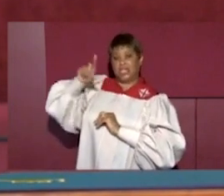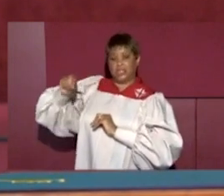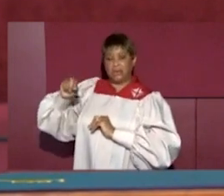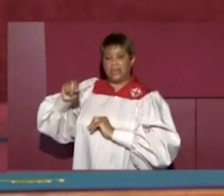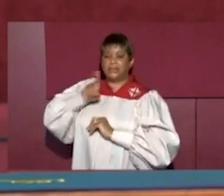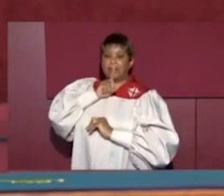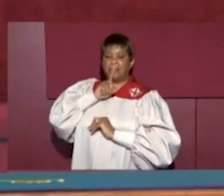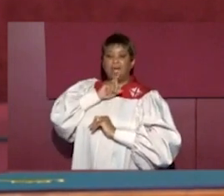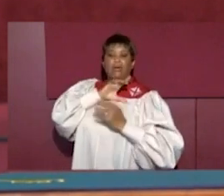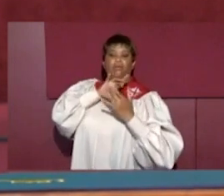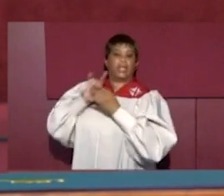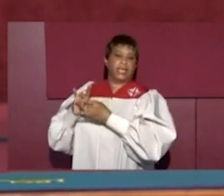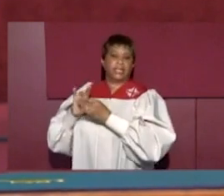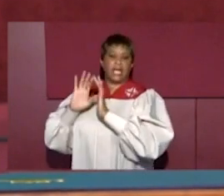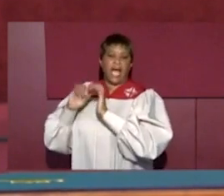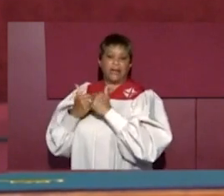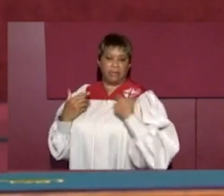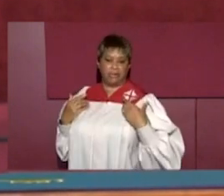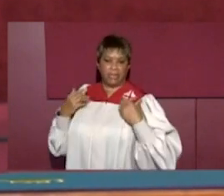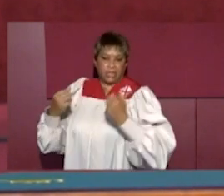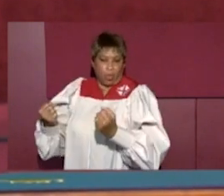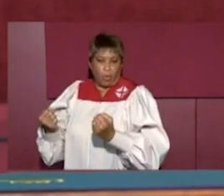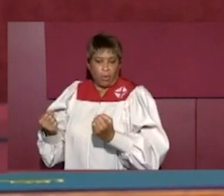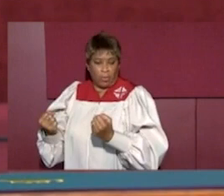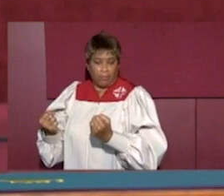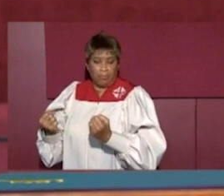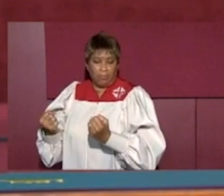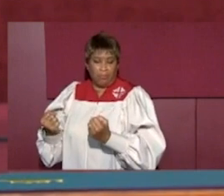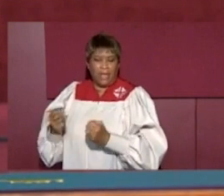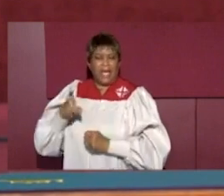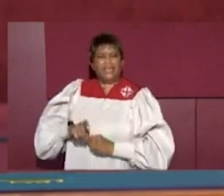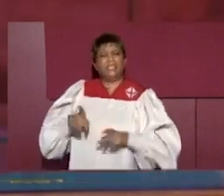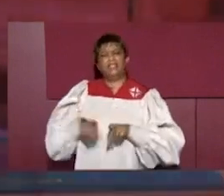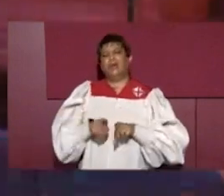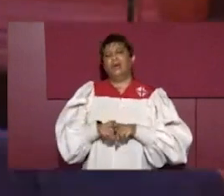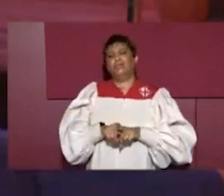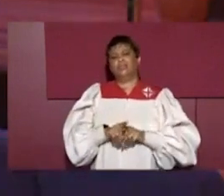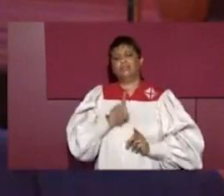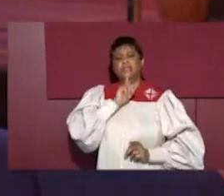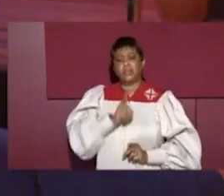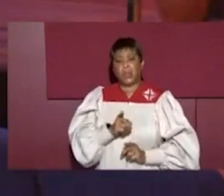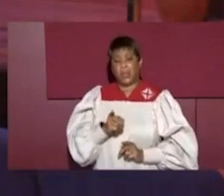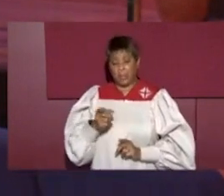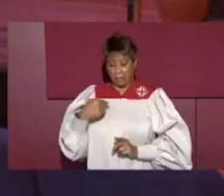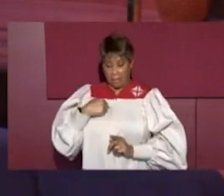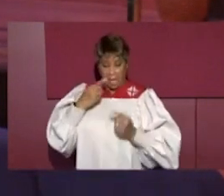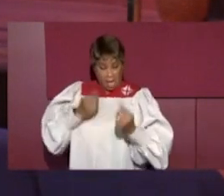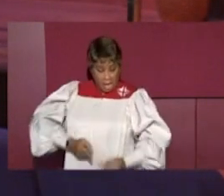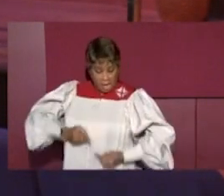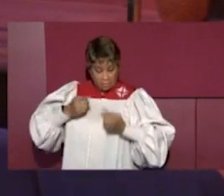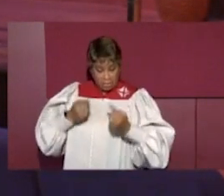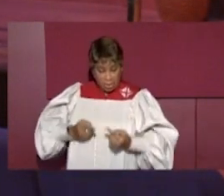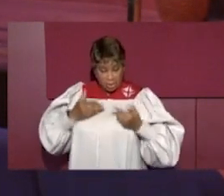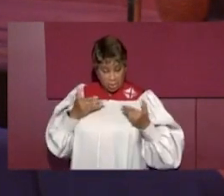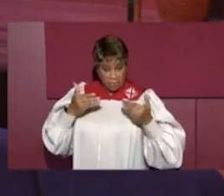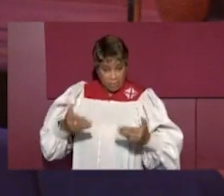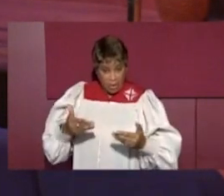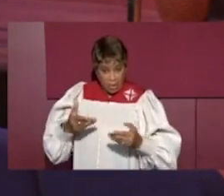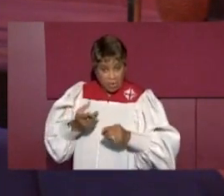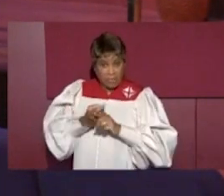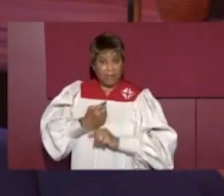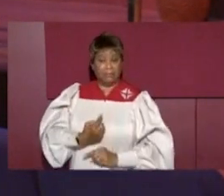to be restored. And so I need to also make sure that if I'm struggling to move forward from